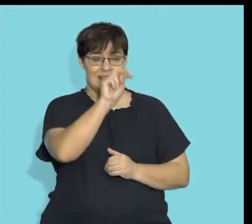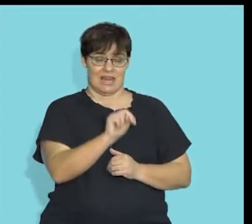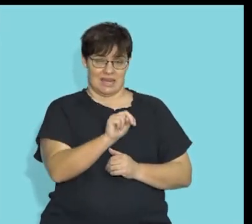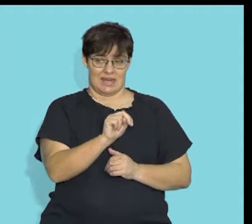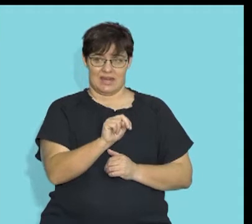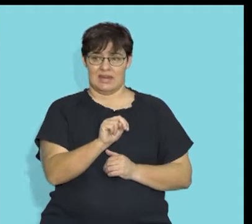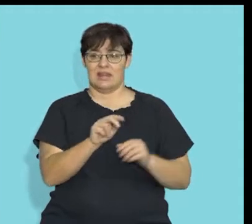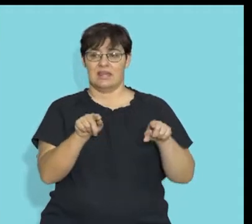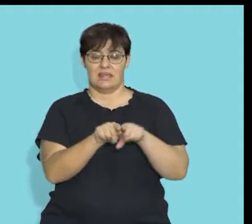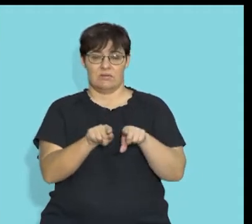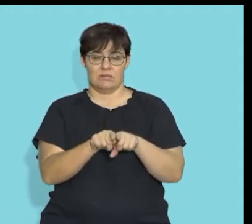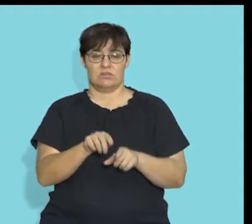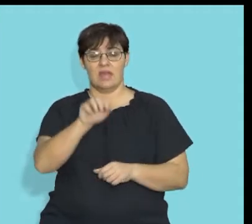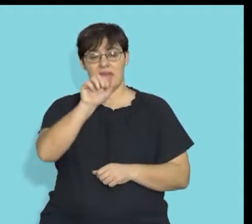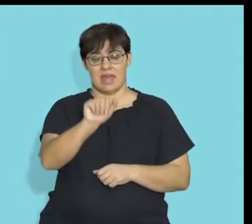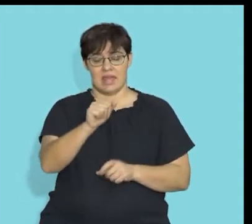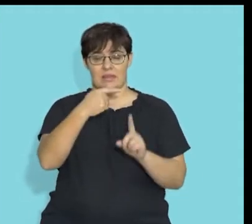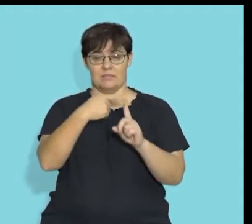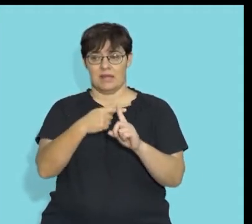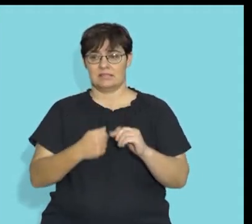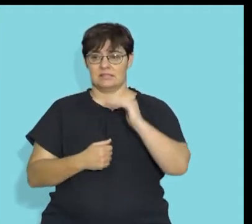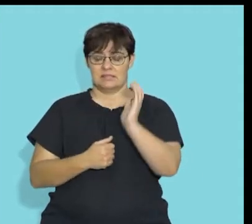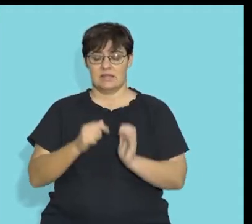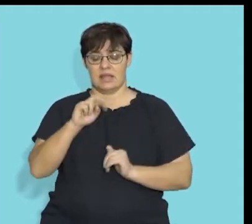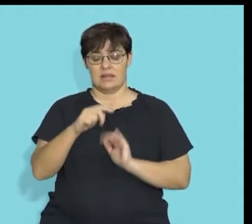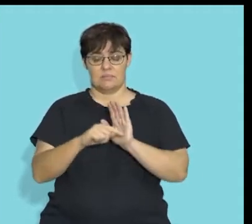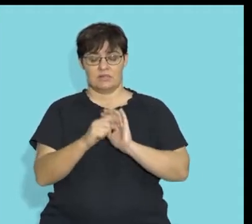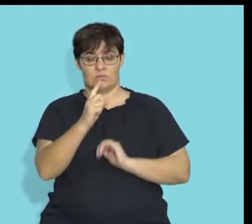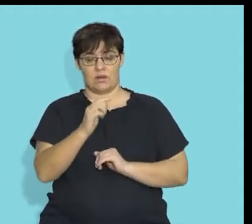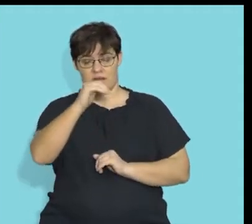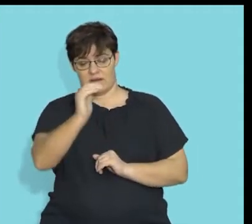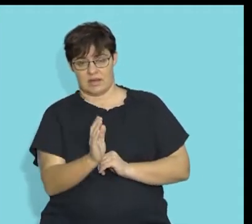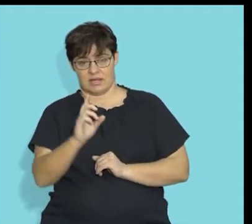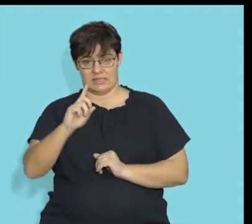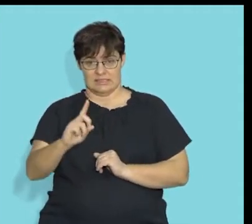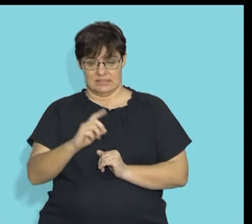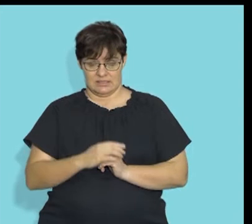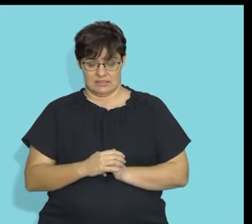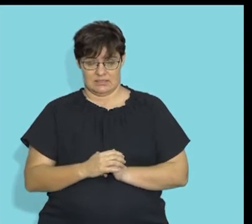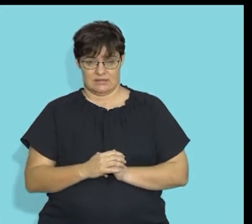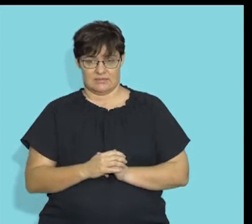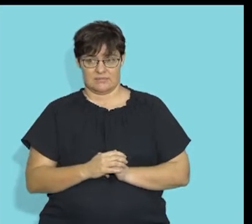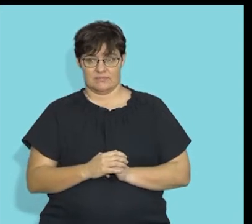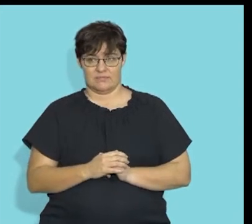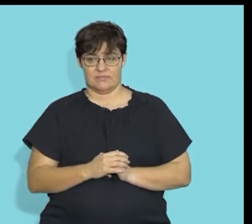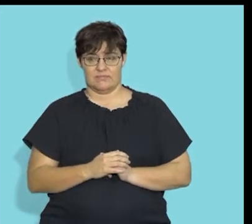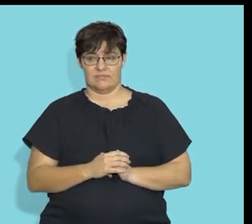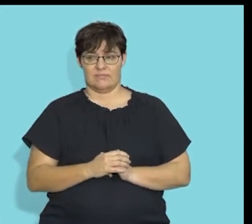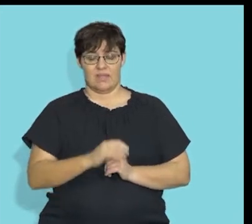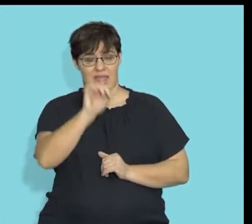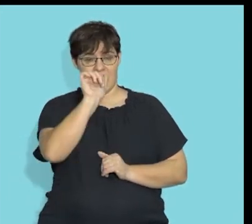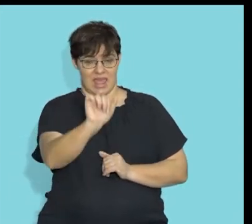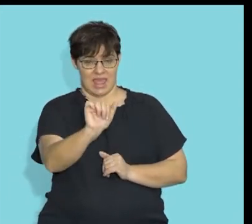nth term is Tn is equal to A plus n minus 1d.